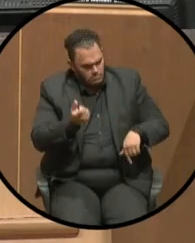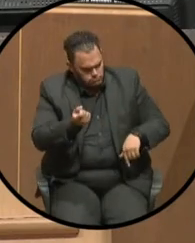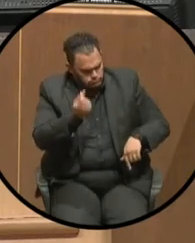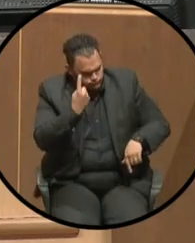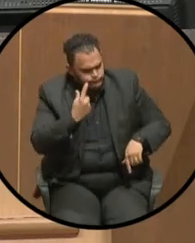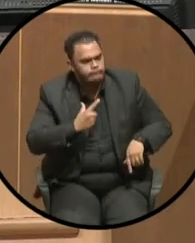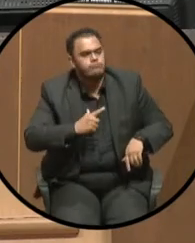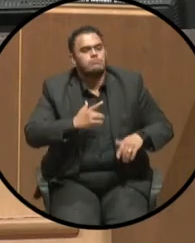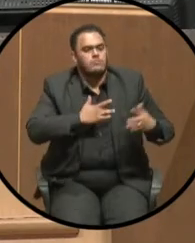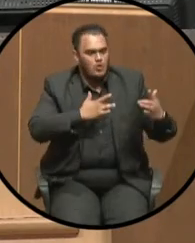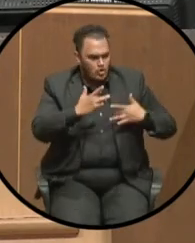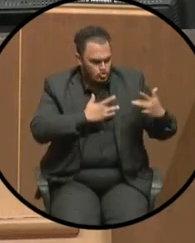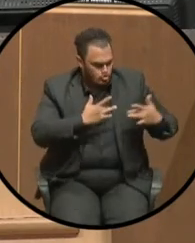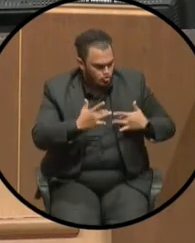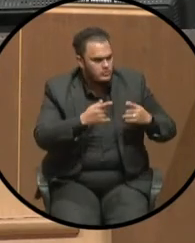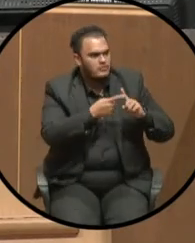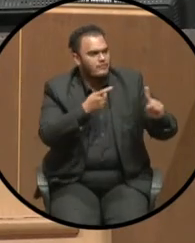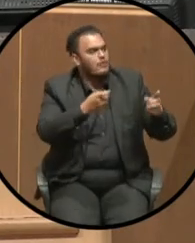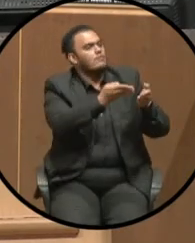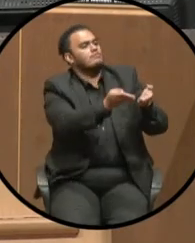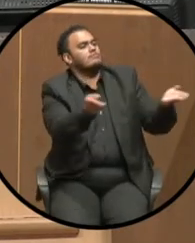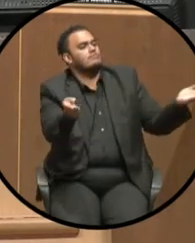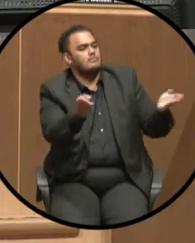concerns that have come from some members of our public.